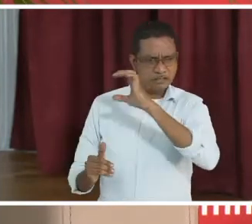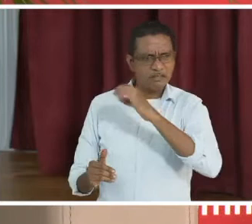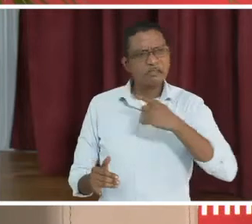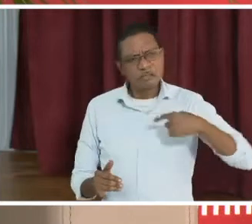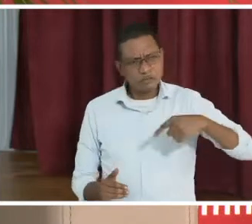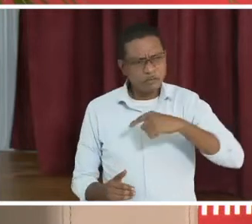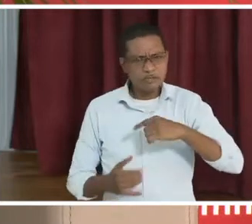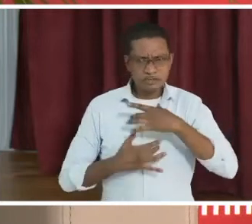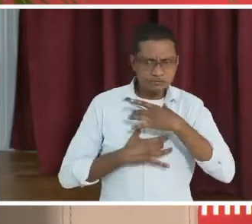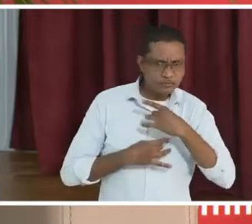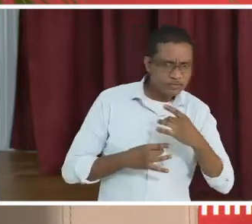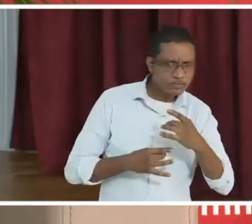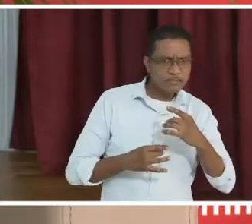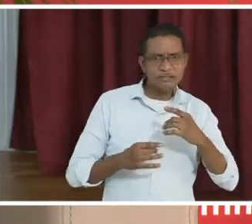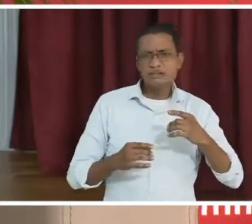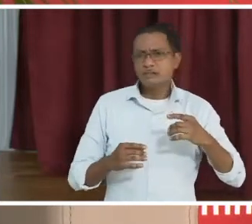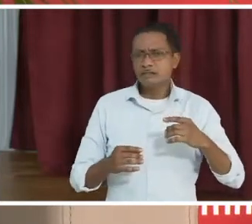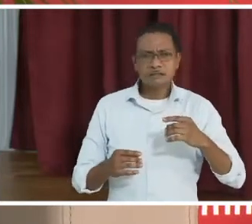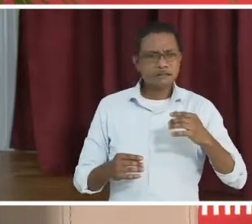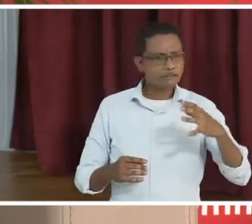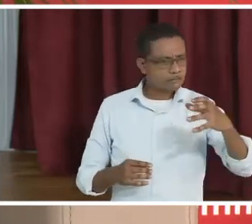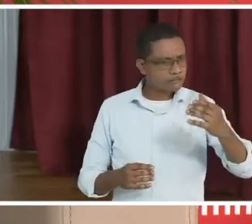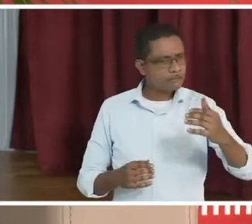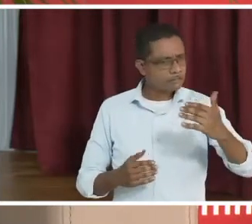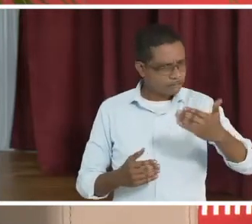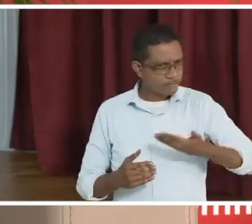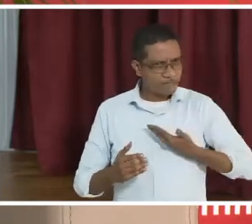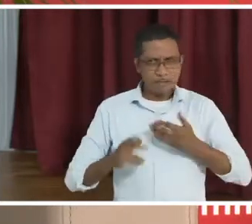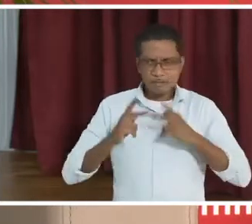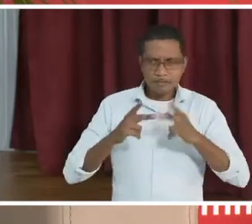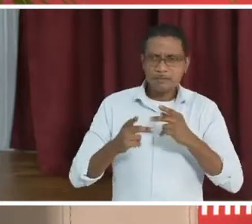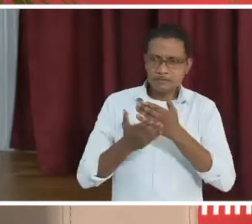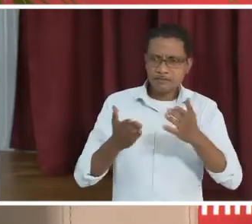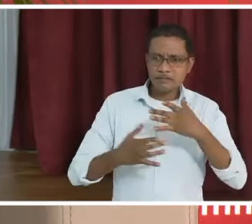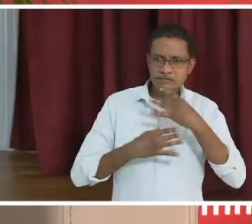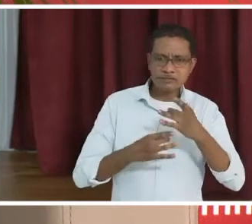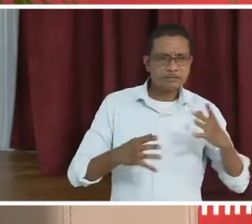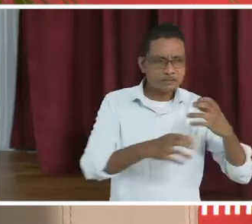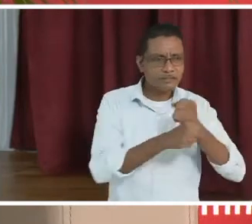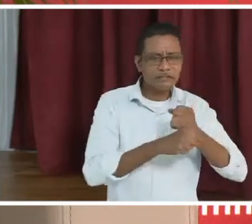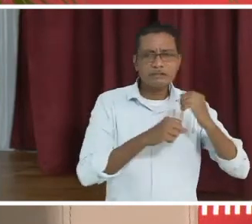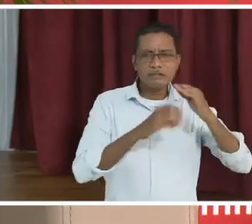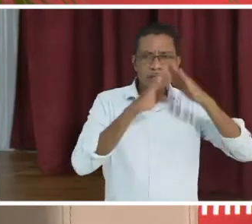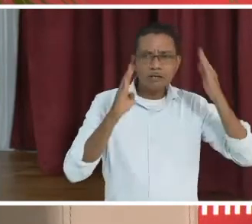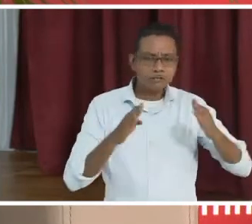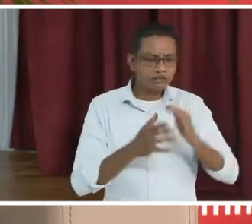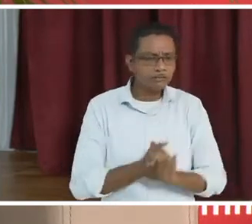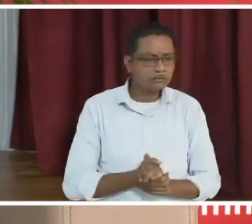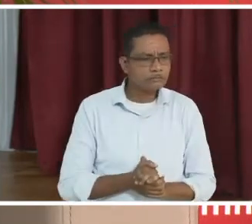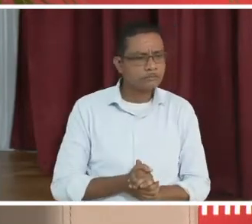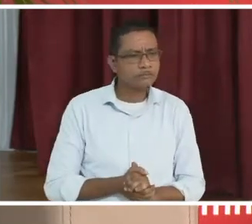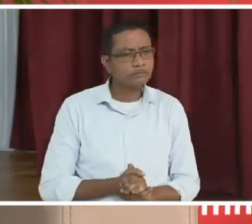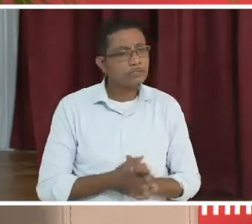actually acquire property. Right. So it's a case where we also look at it and say, listen, if it is that you do have, you're